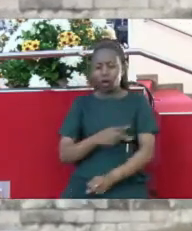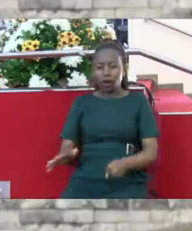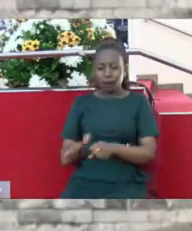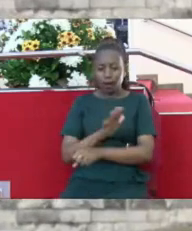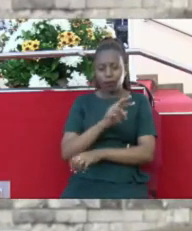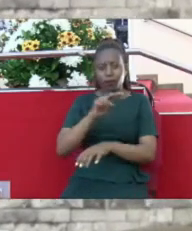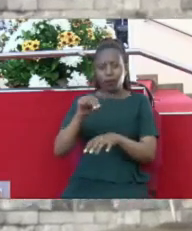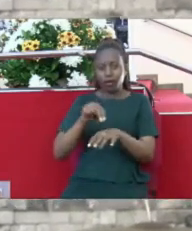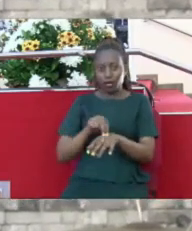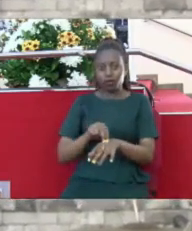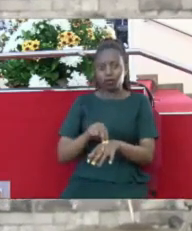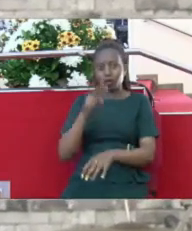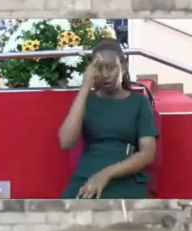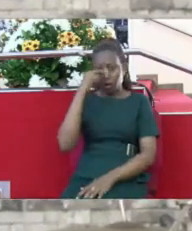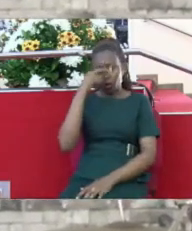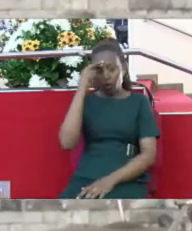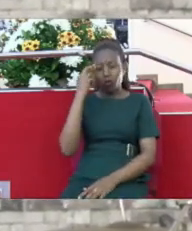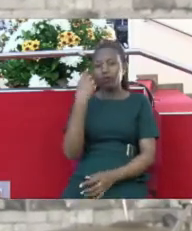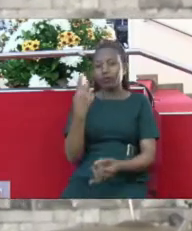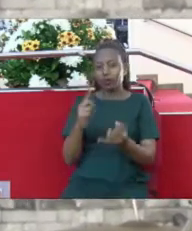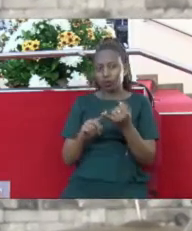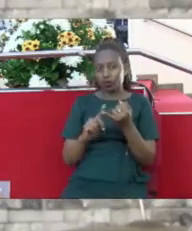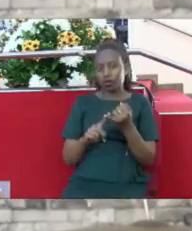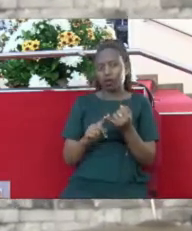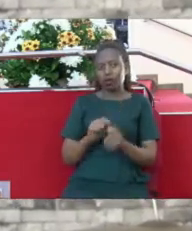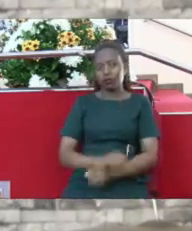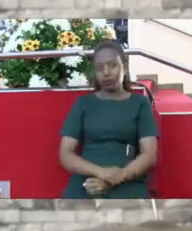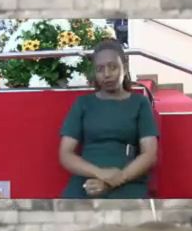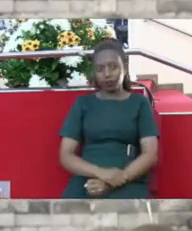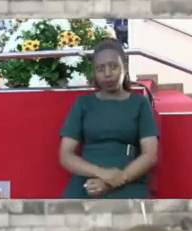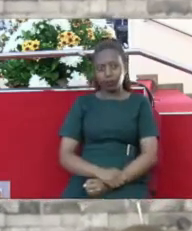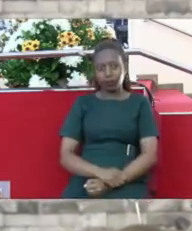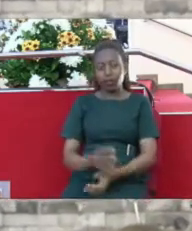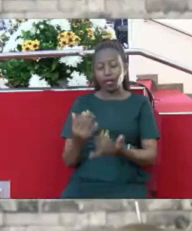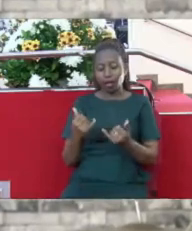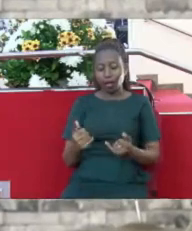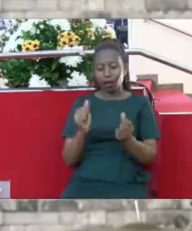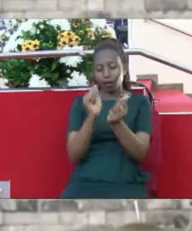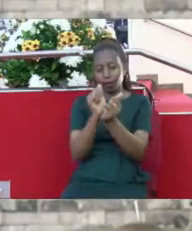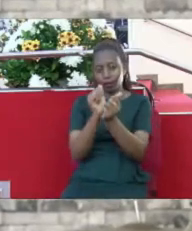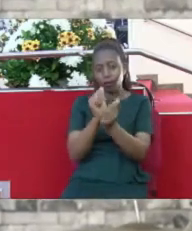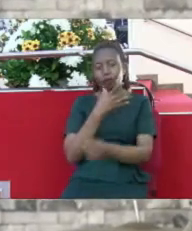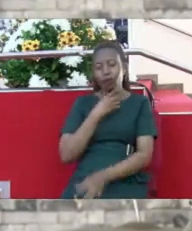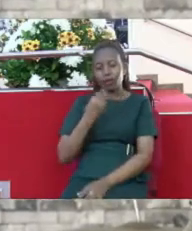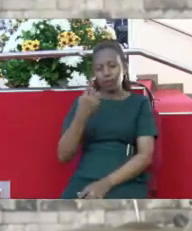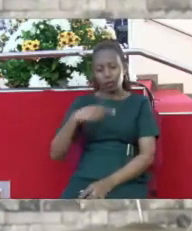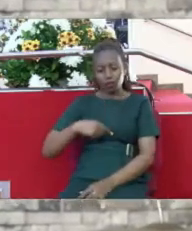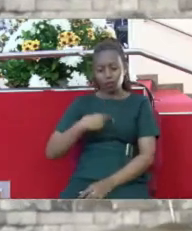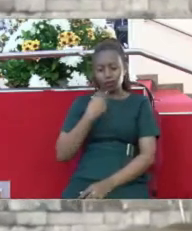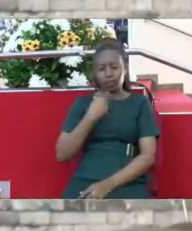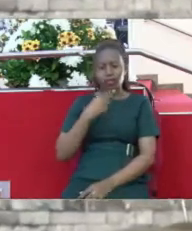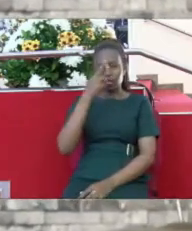unajua nchi yenye nguvu zaidi, basi Roma ilikuwa moja hapo. And so Paul wanted to go there and